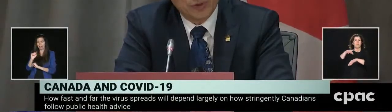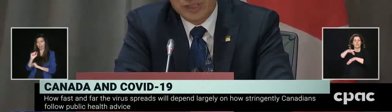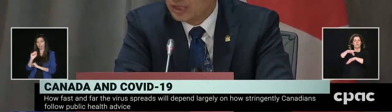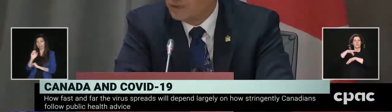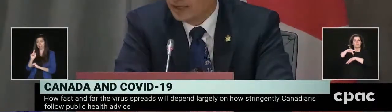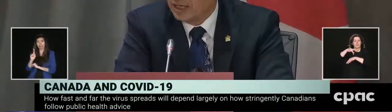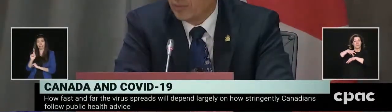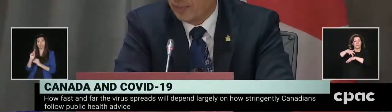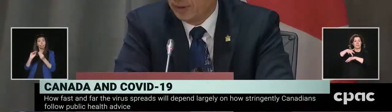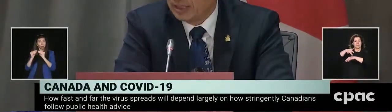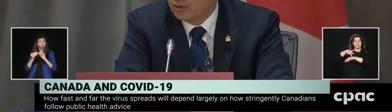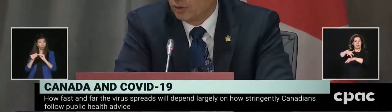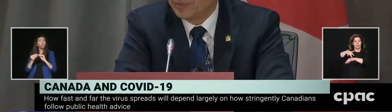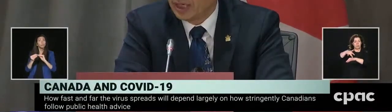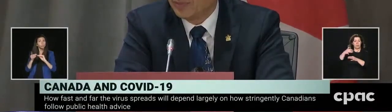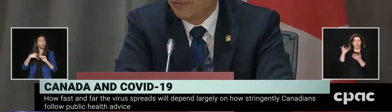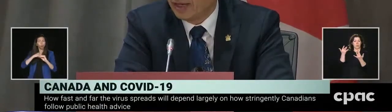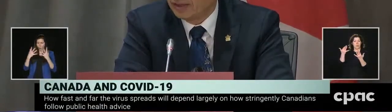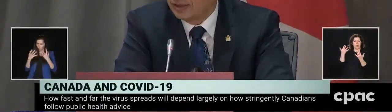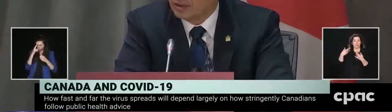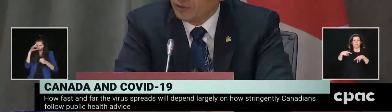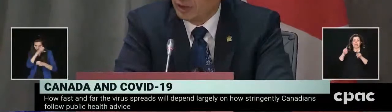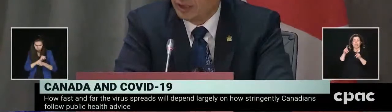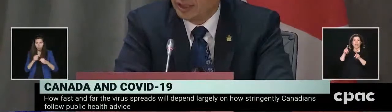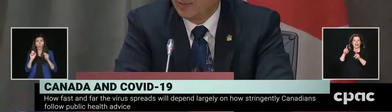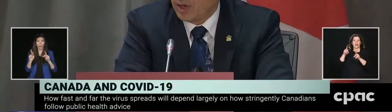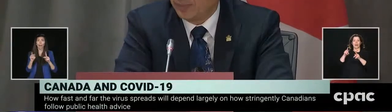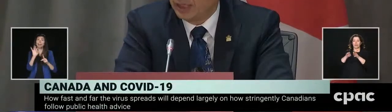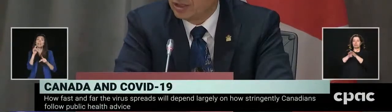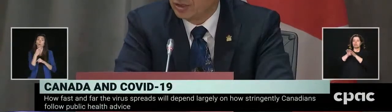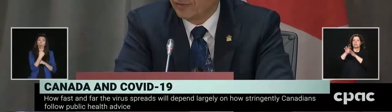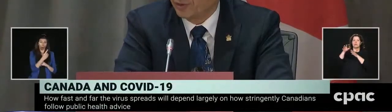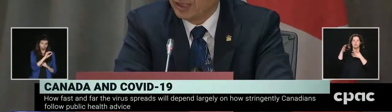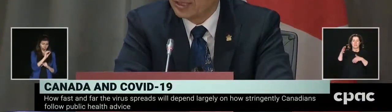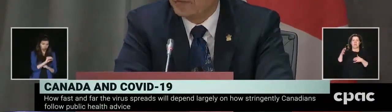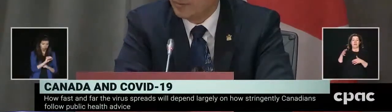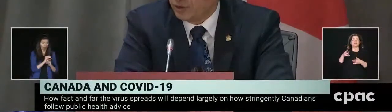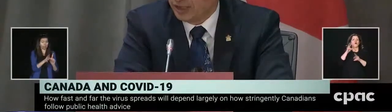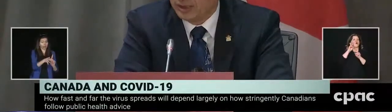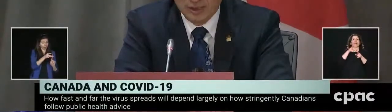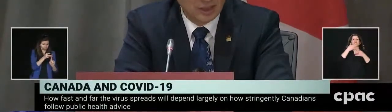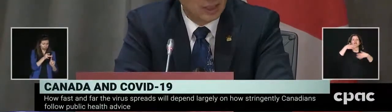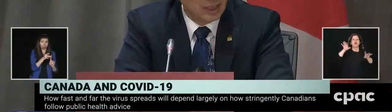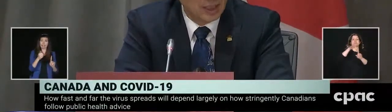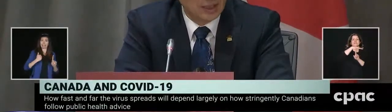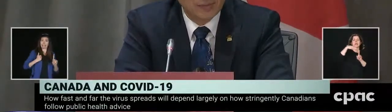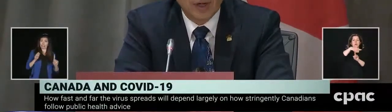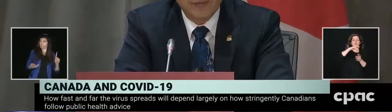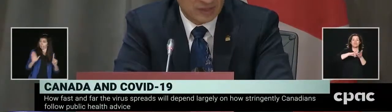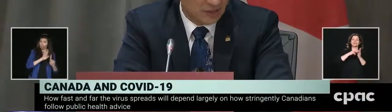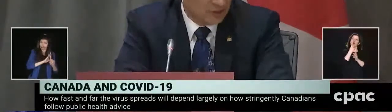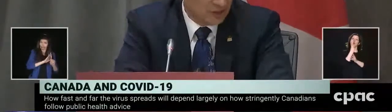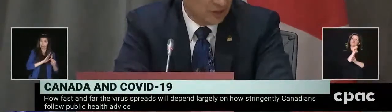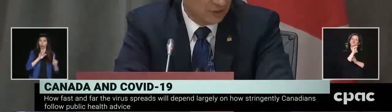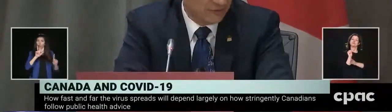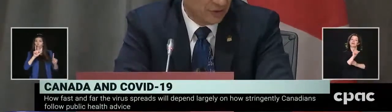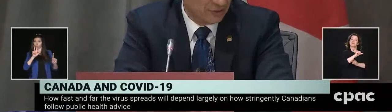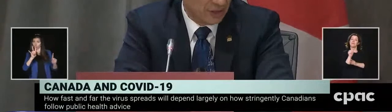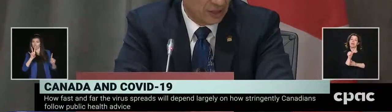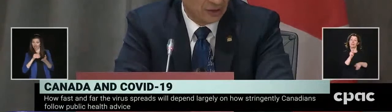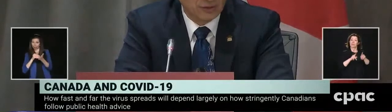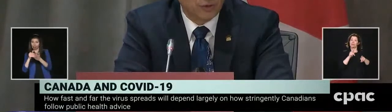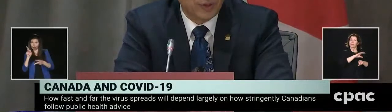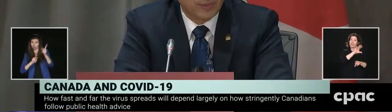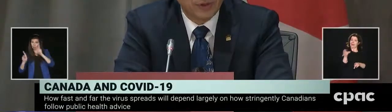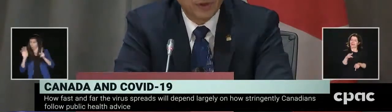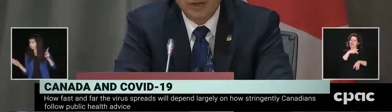scenario that 1% of the Canadian population will become infected. So if you look at the Canadian population of 37 million, obviously you see that the